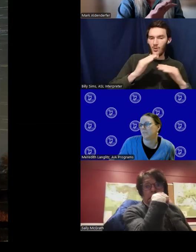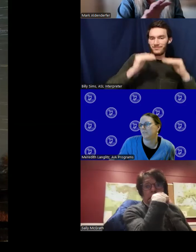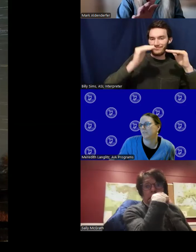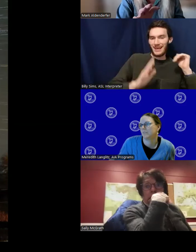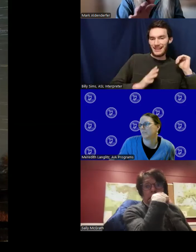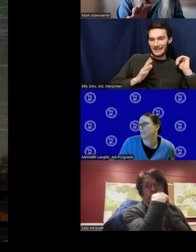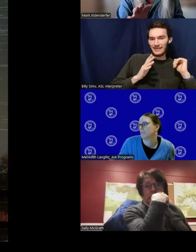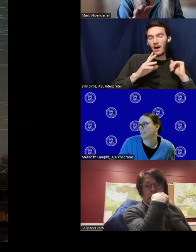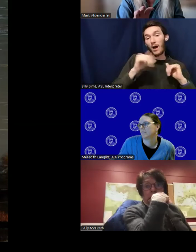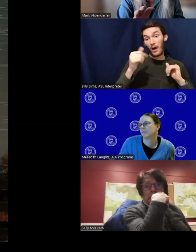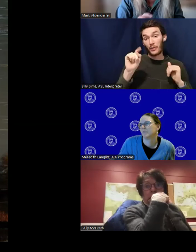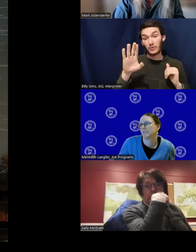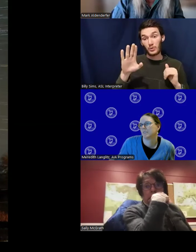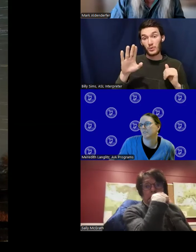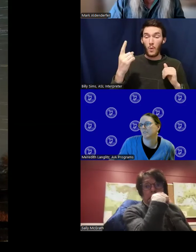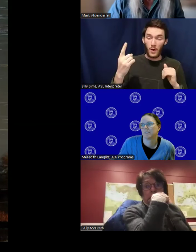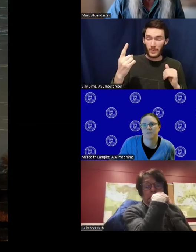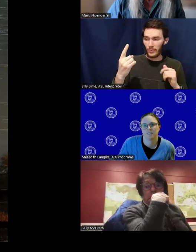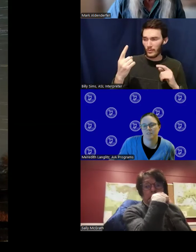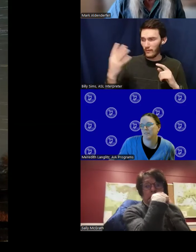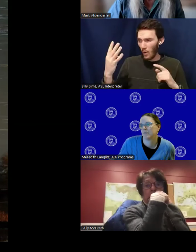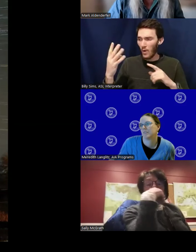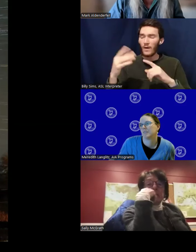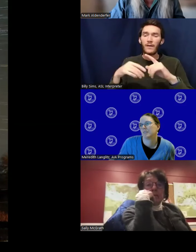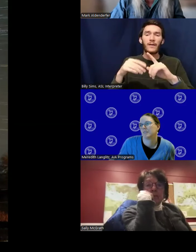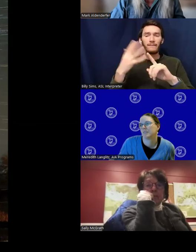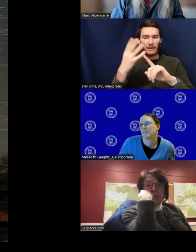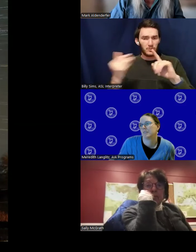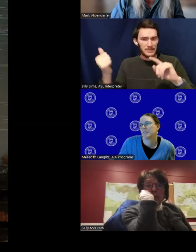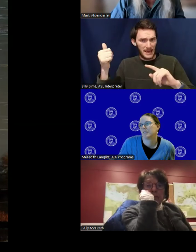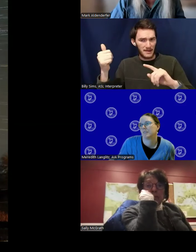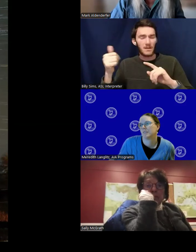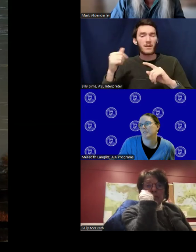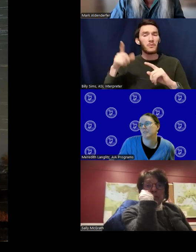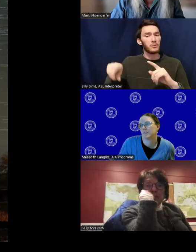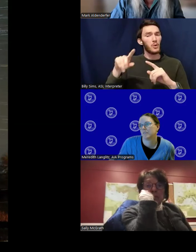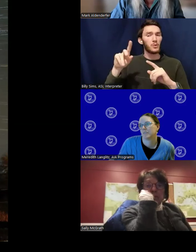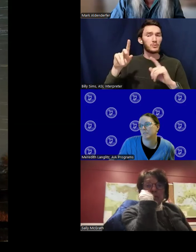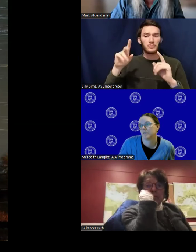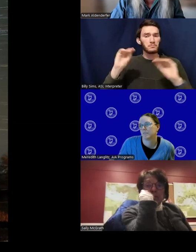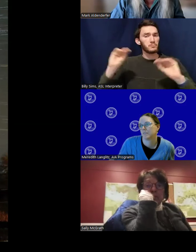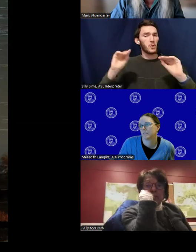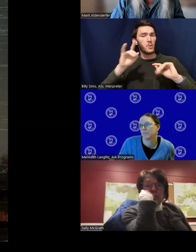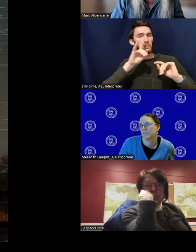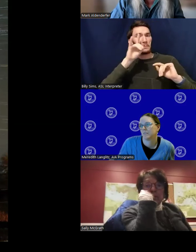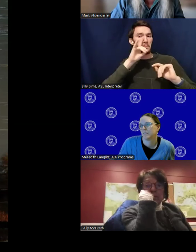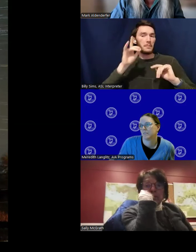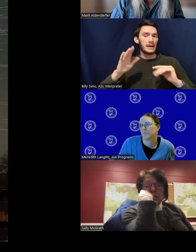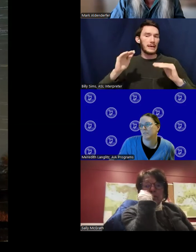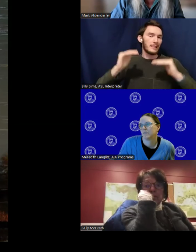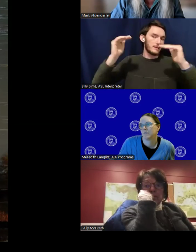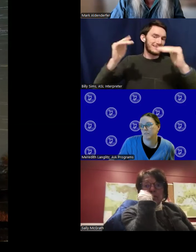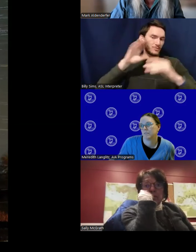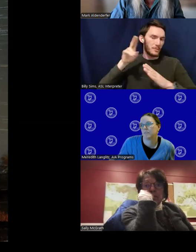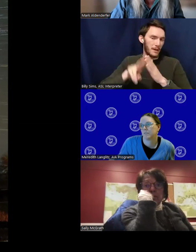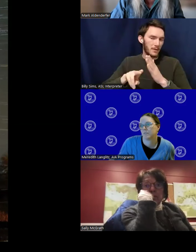1 through 4 through 10, those were places where I would say non-elites were buried. And in fact, when you take a look at the